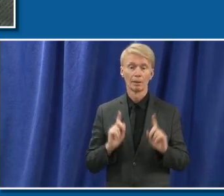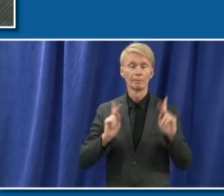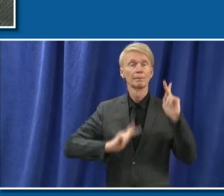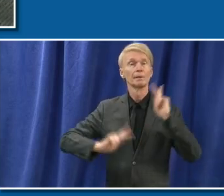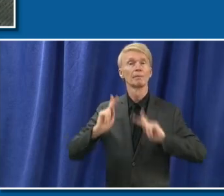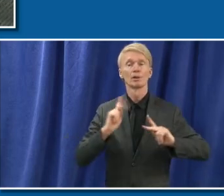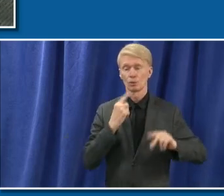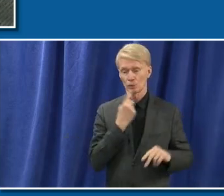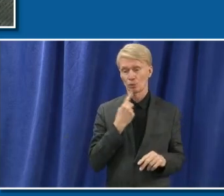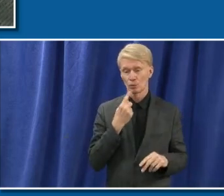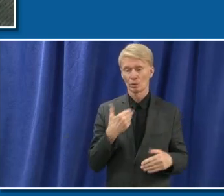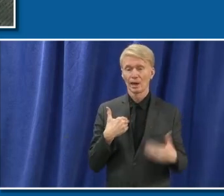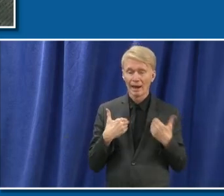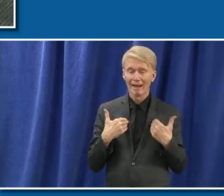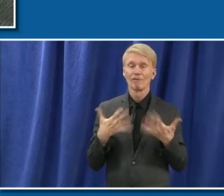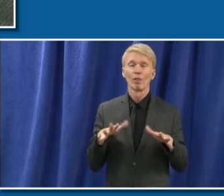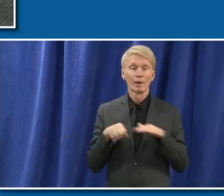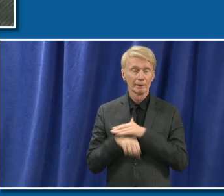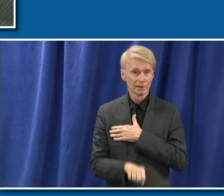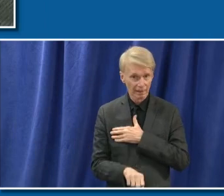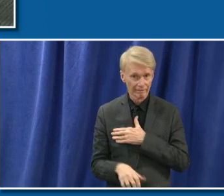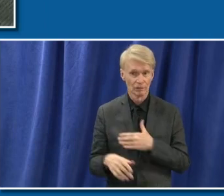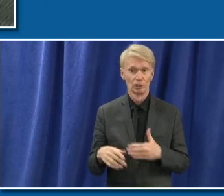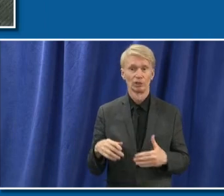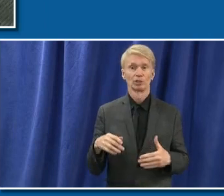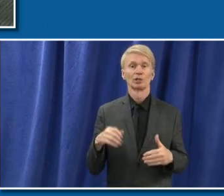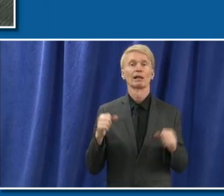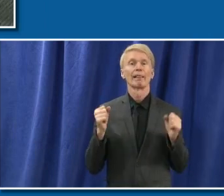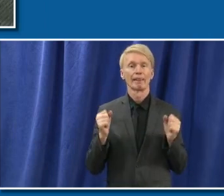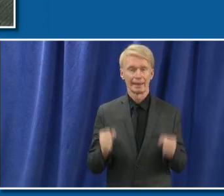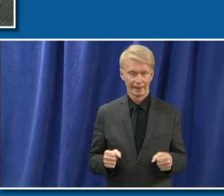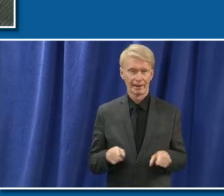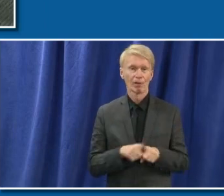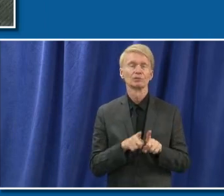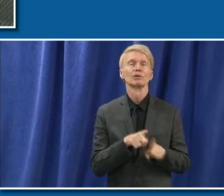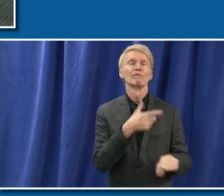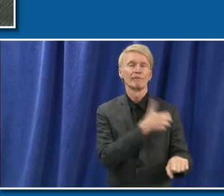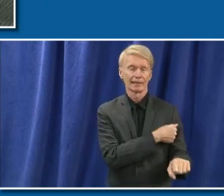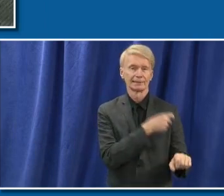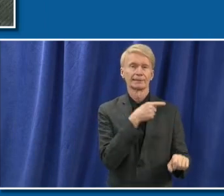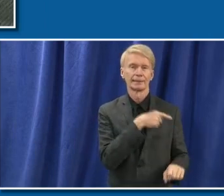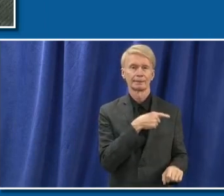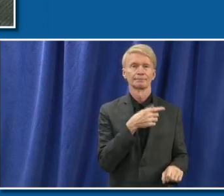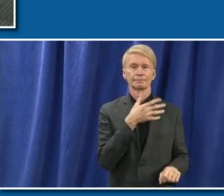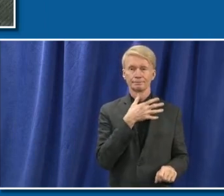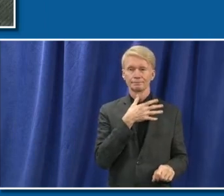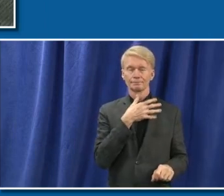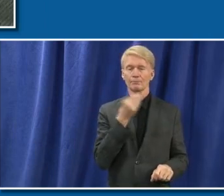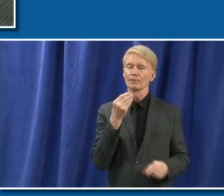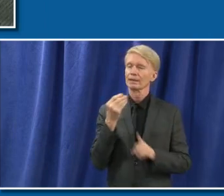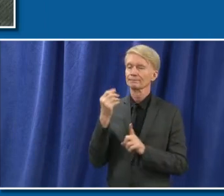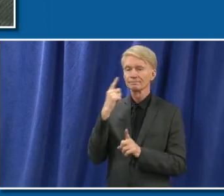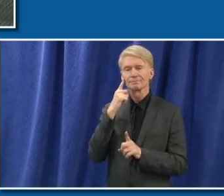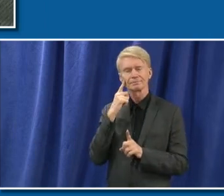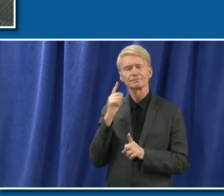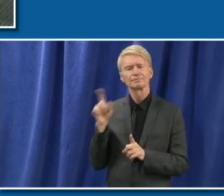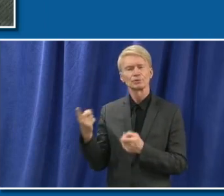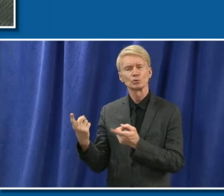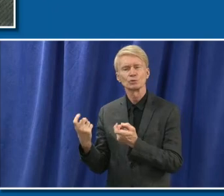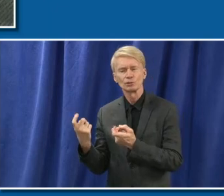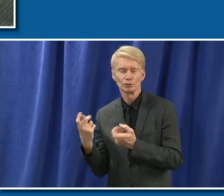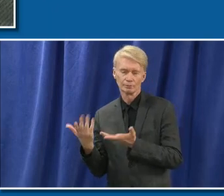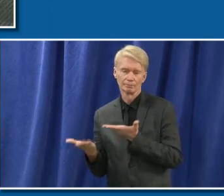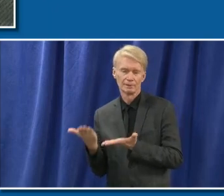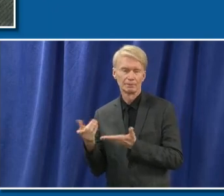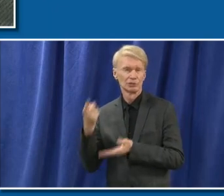are postpartum or already had the baby, they can also be vaccinated. Yeah, and I think, I think Rose may be wondering, she